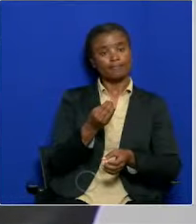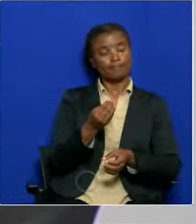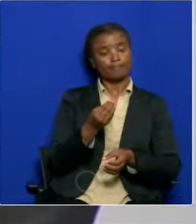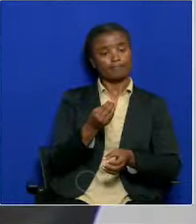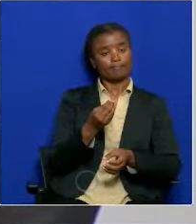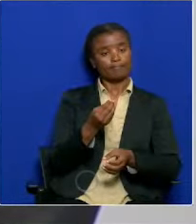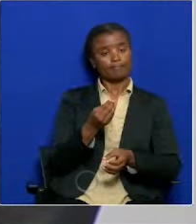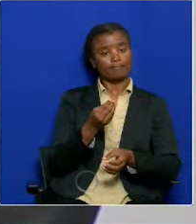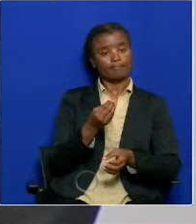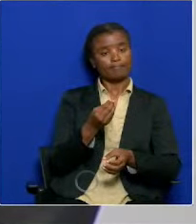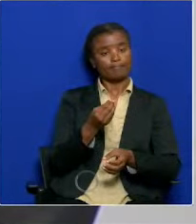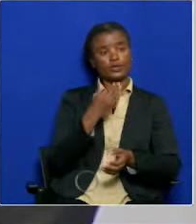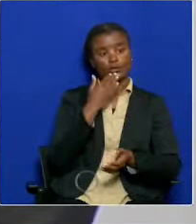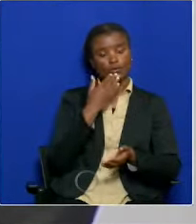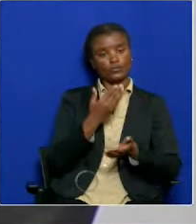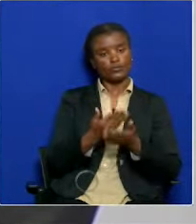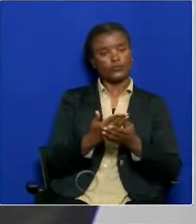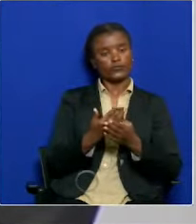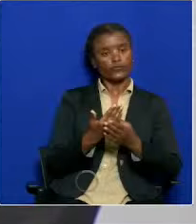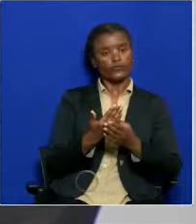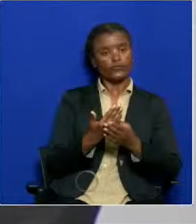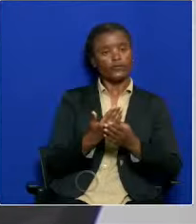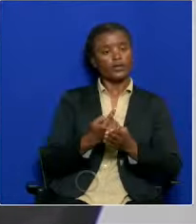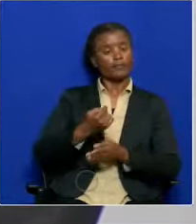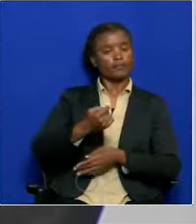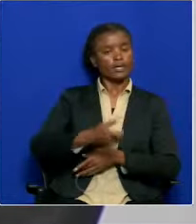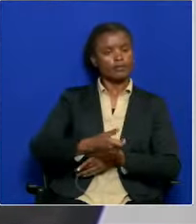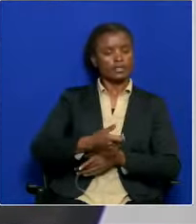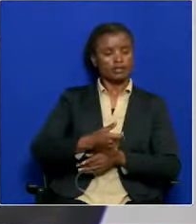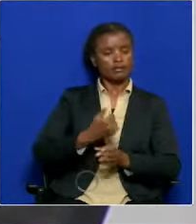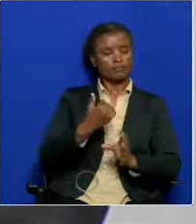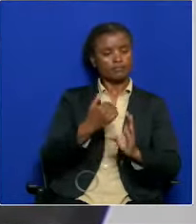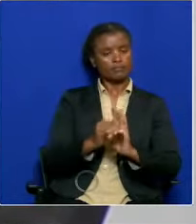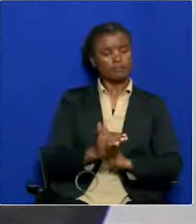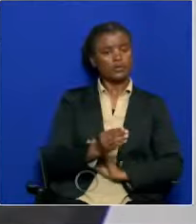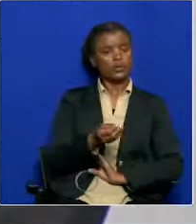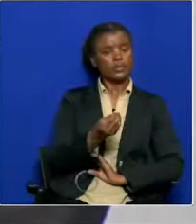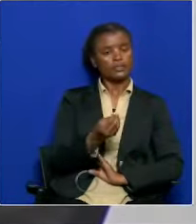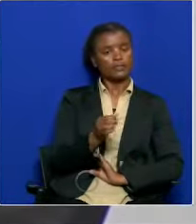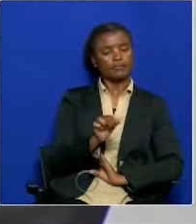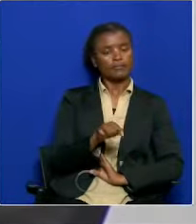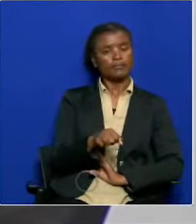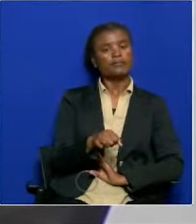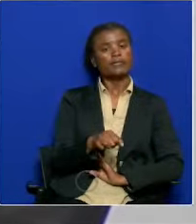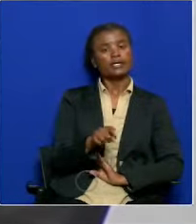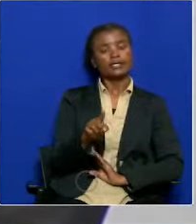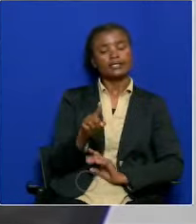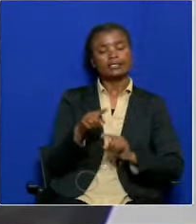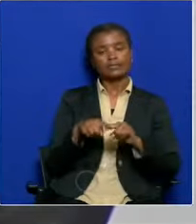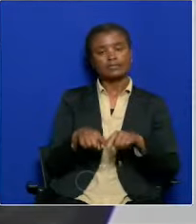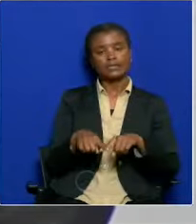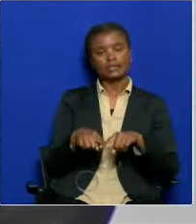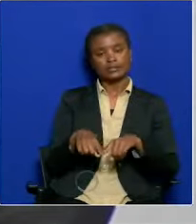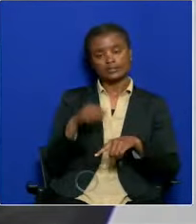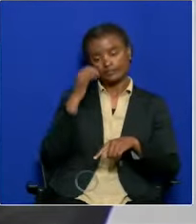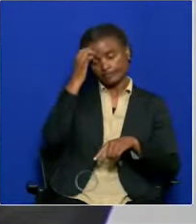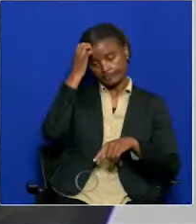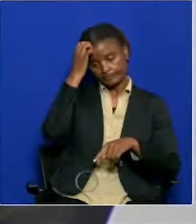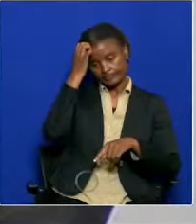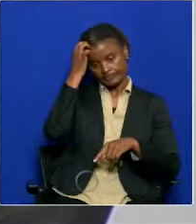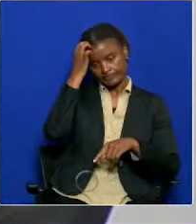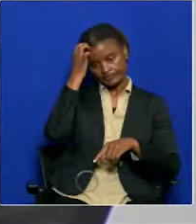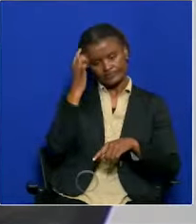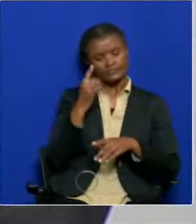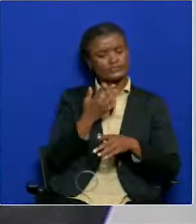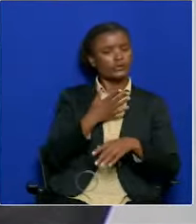the proof of payment. So it will depend. What are you looking for? For sometimes